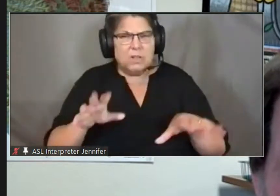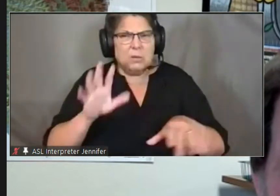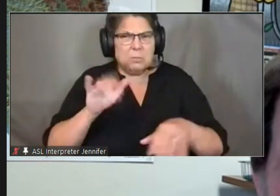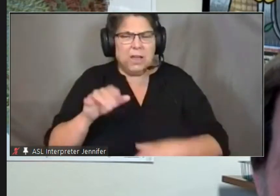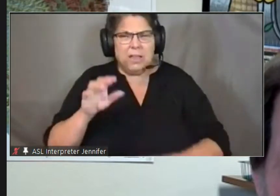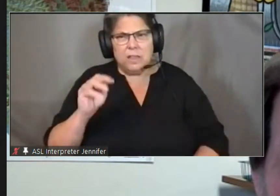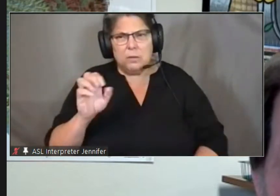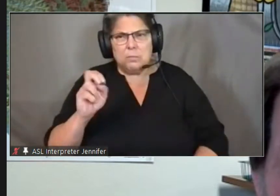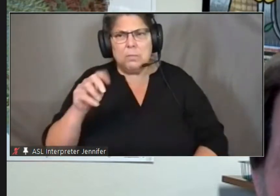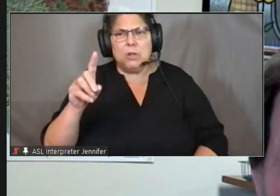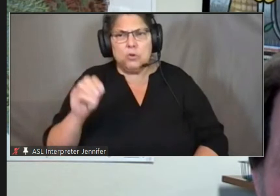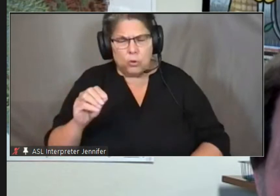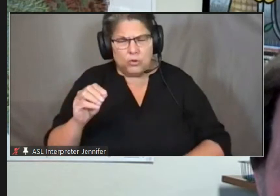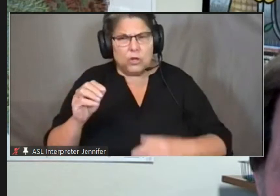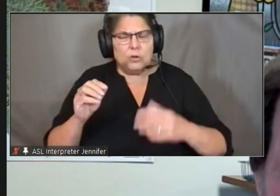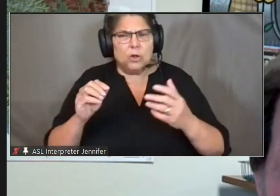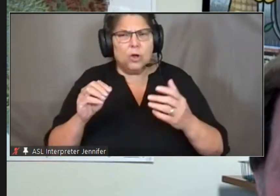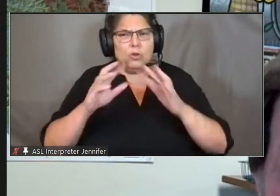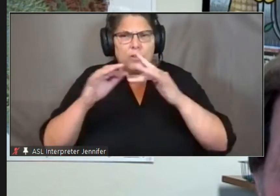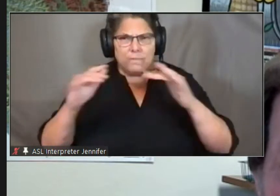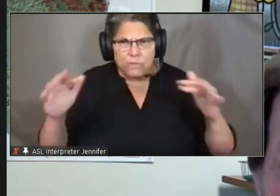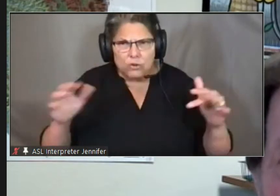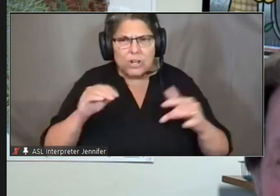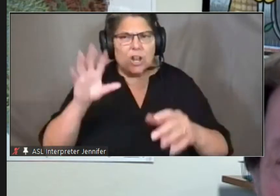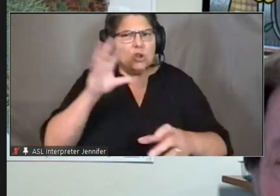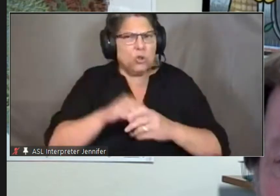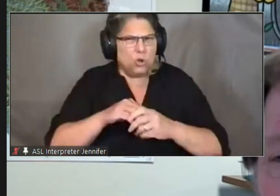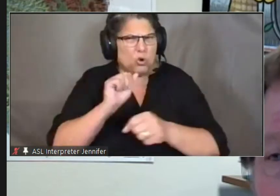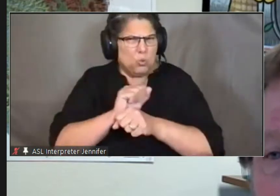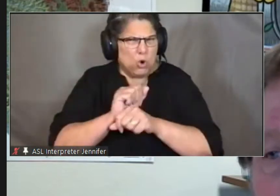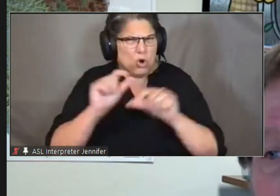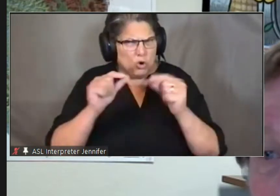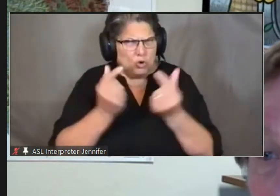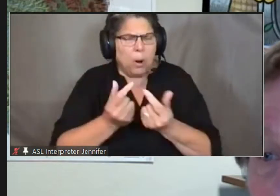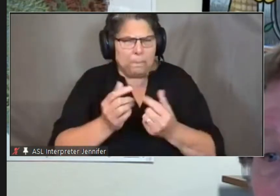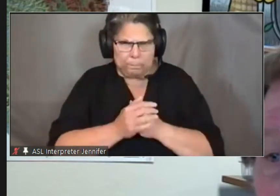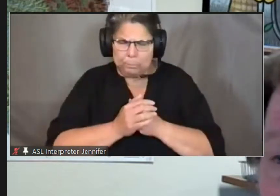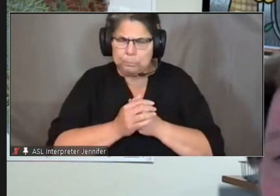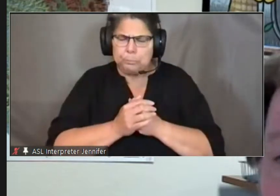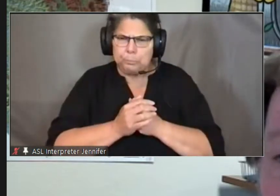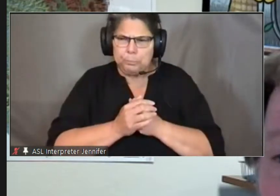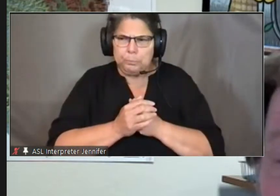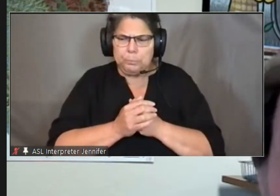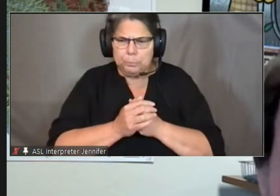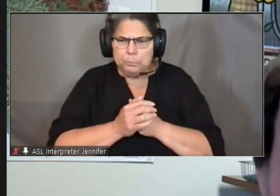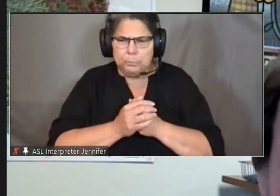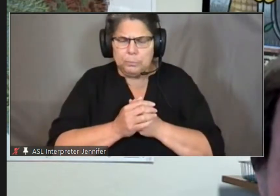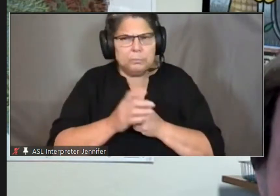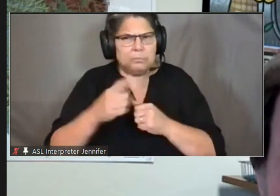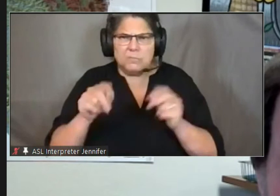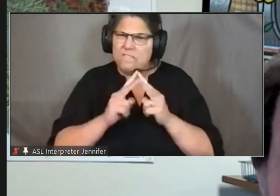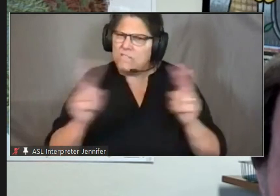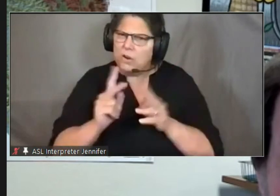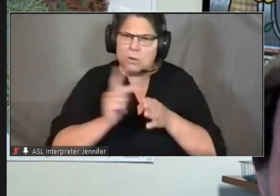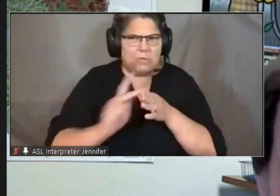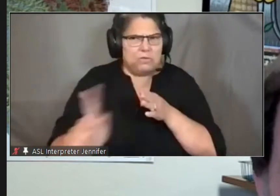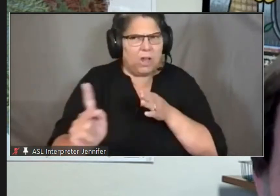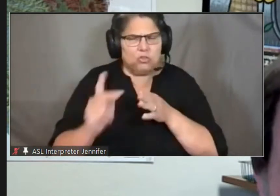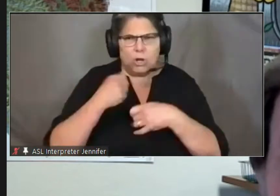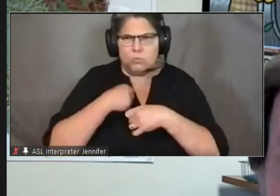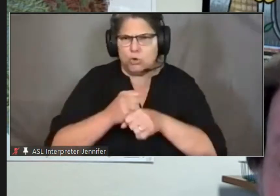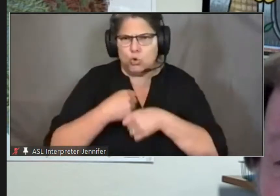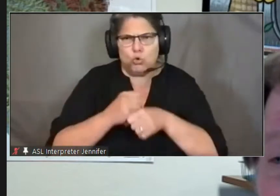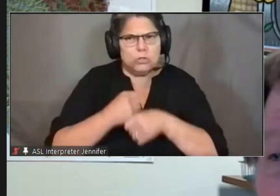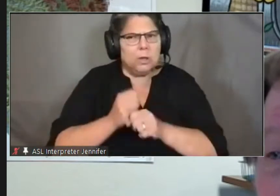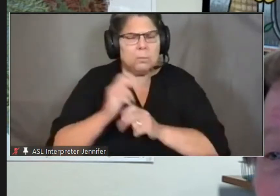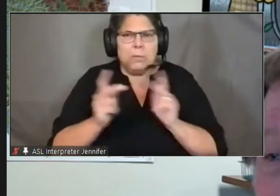and Inclusion COVID-19 Equity Work Group. These are extremely professionally done. People love